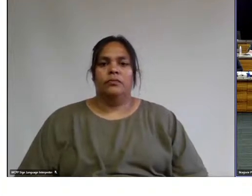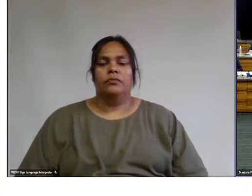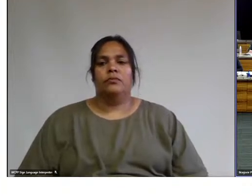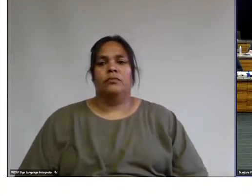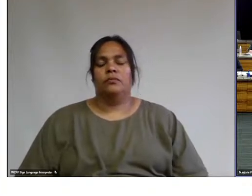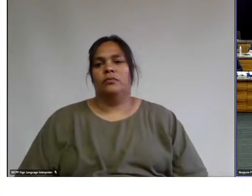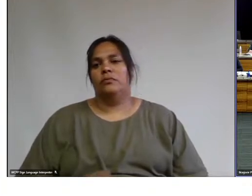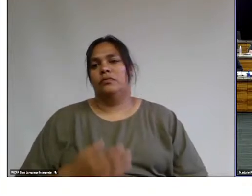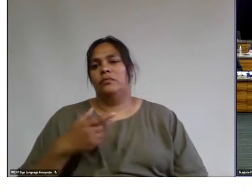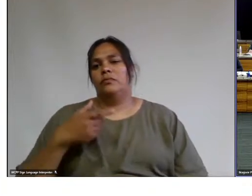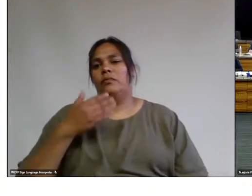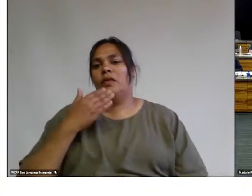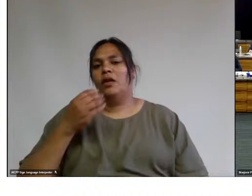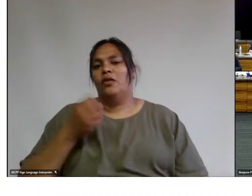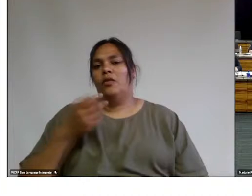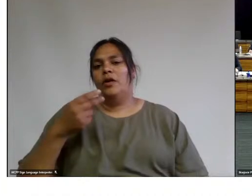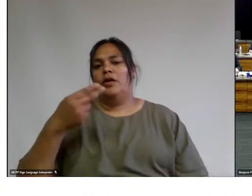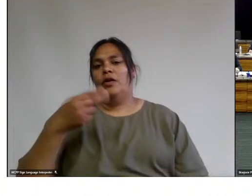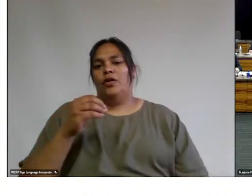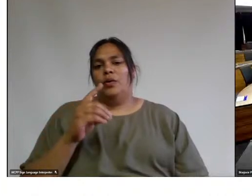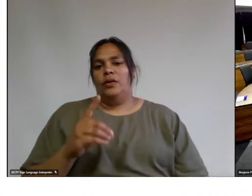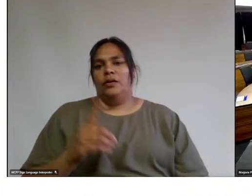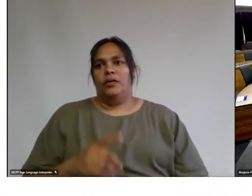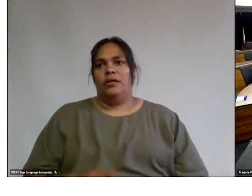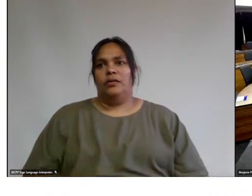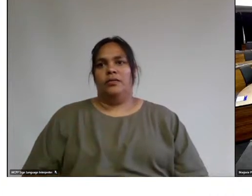Thank you very much, HOD.